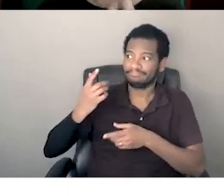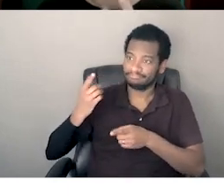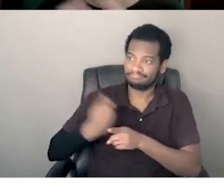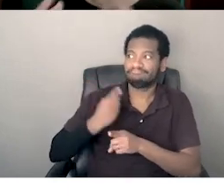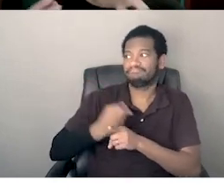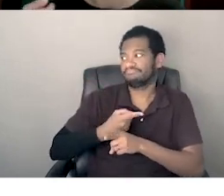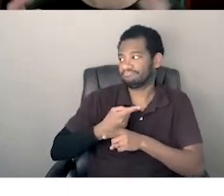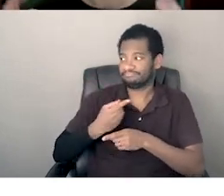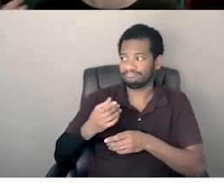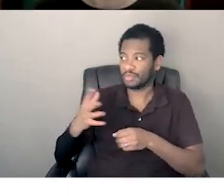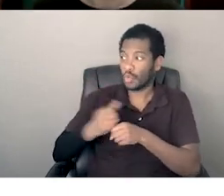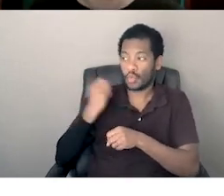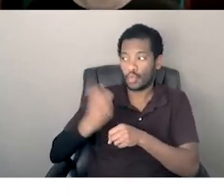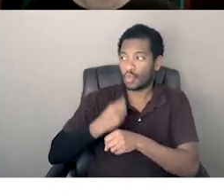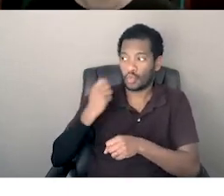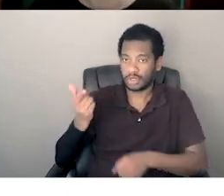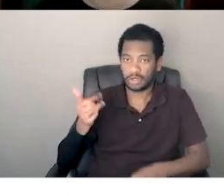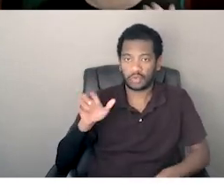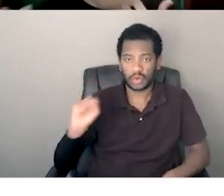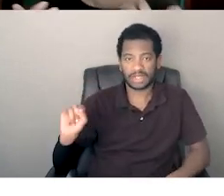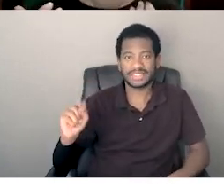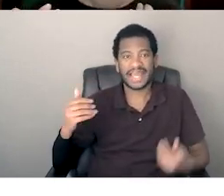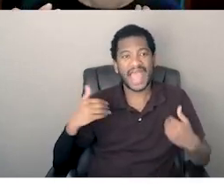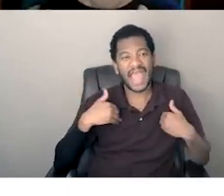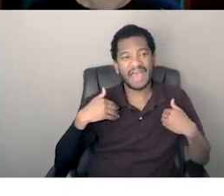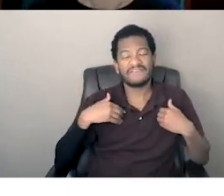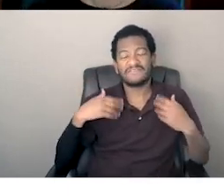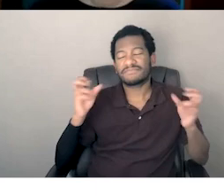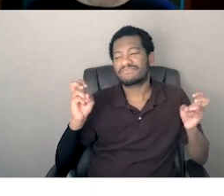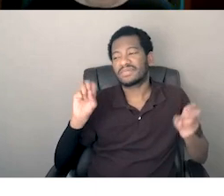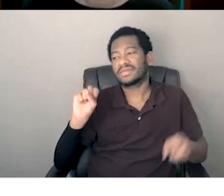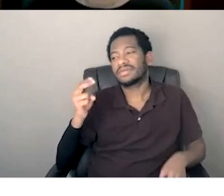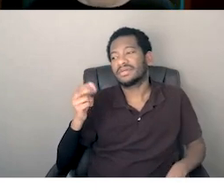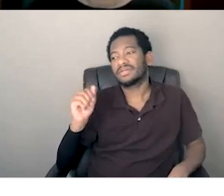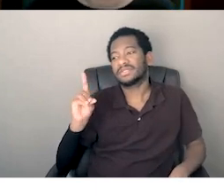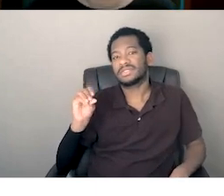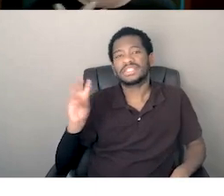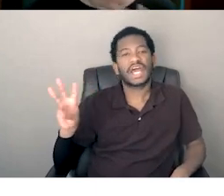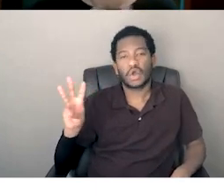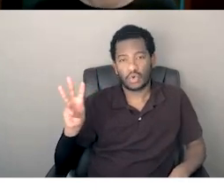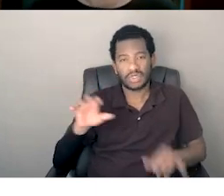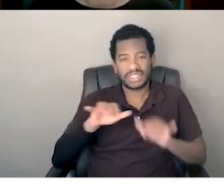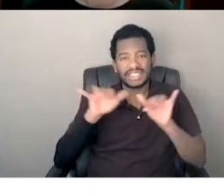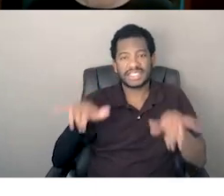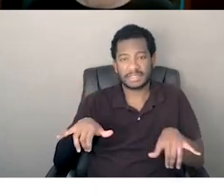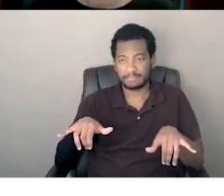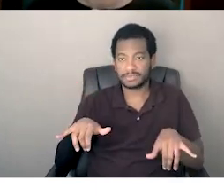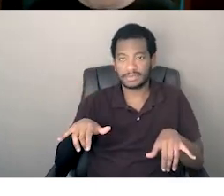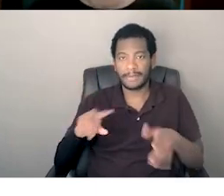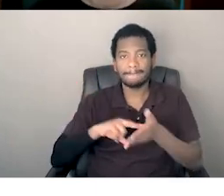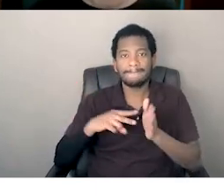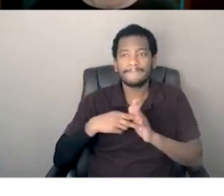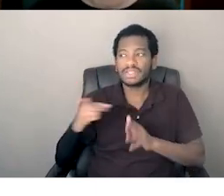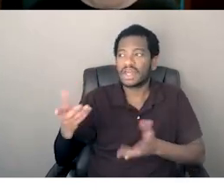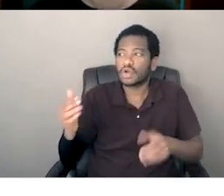have what we call shadow technical assistants that basically they know who to call to help them in the grant writing process